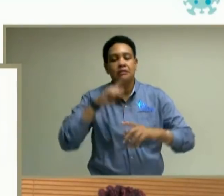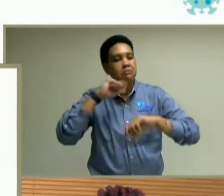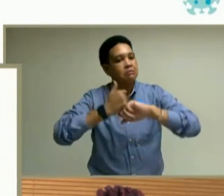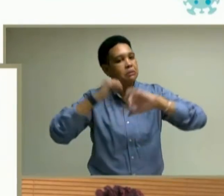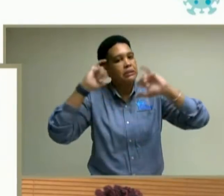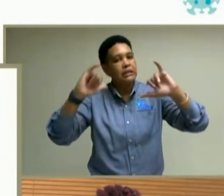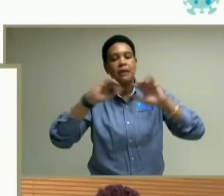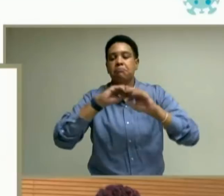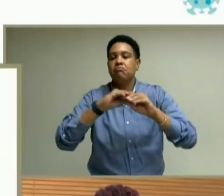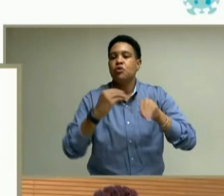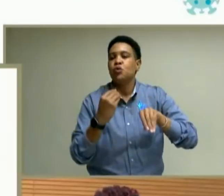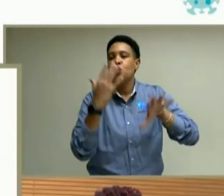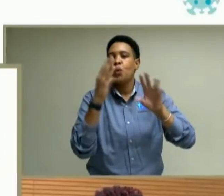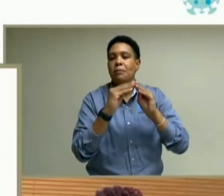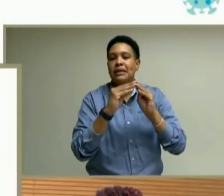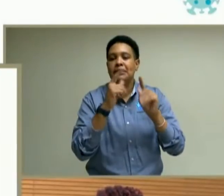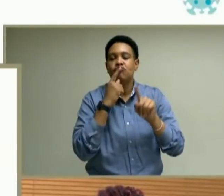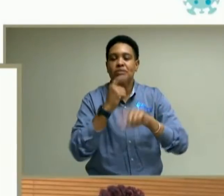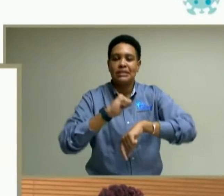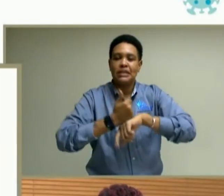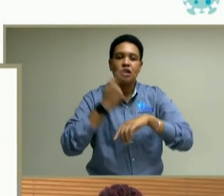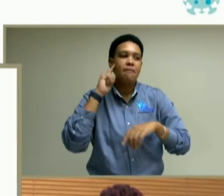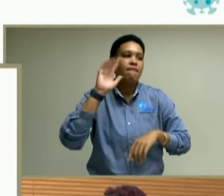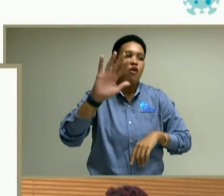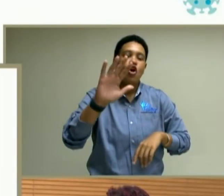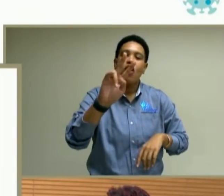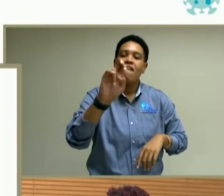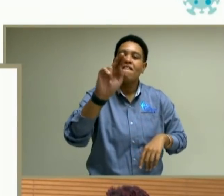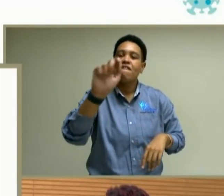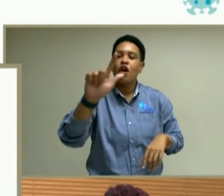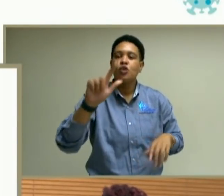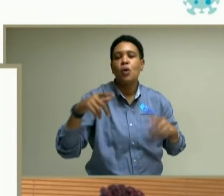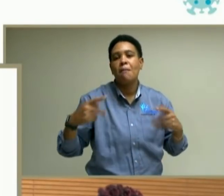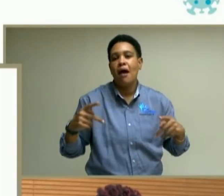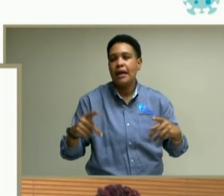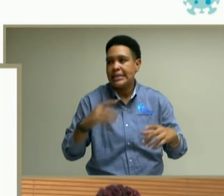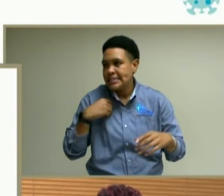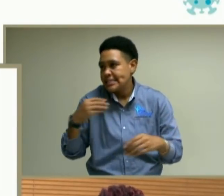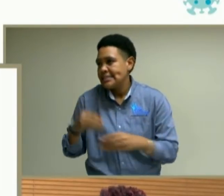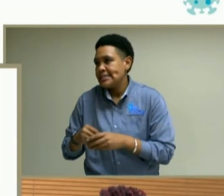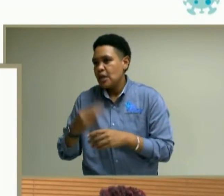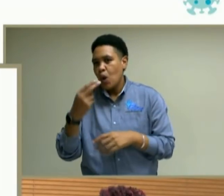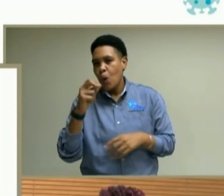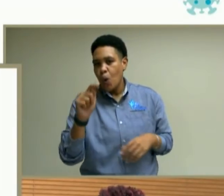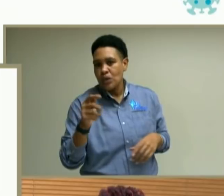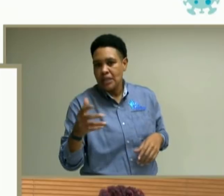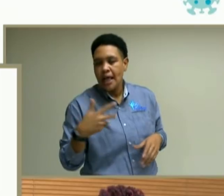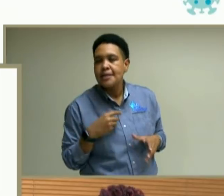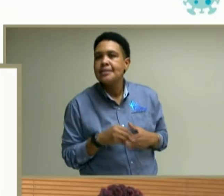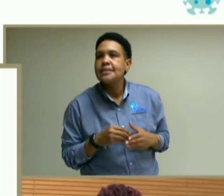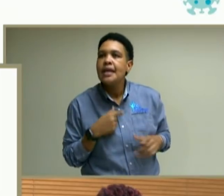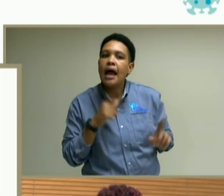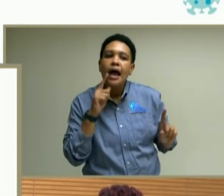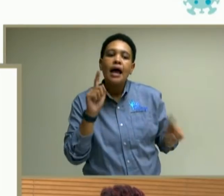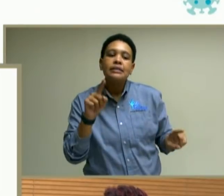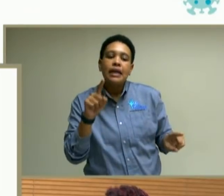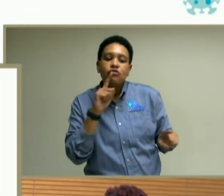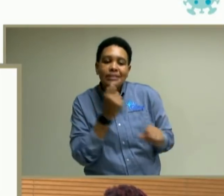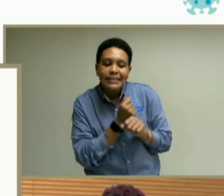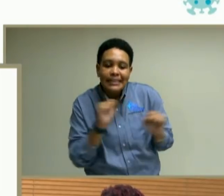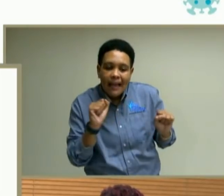do a Zoom meeting, you set up for your virtual party that you can host and attend